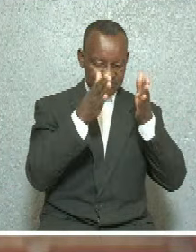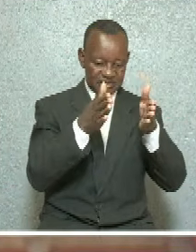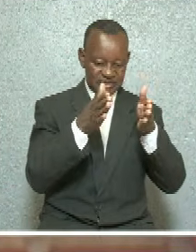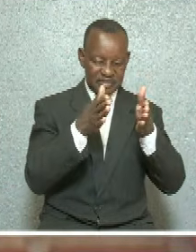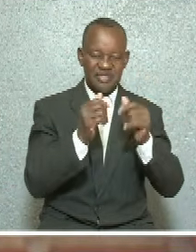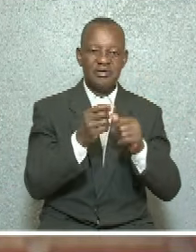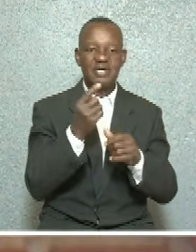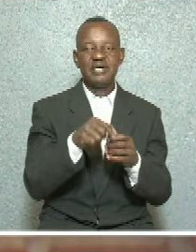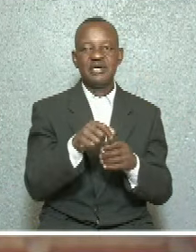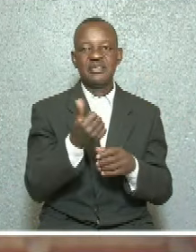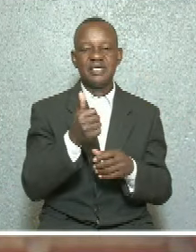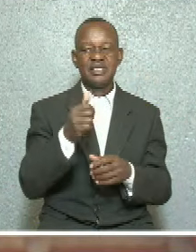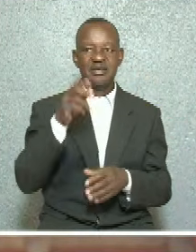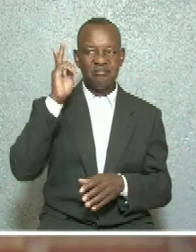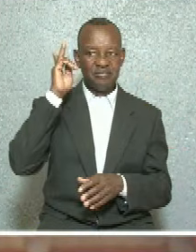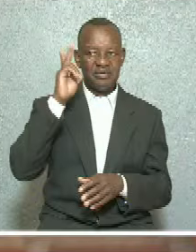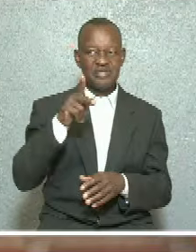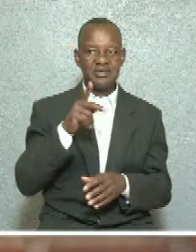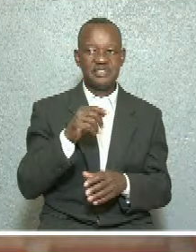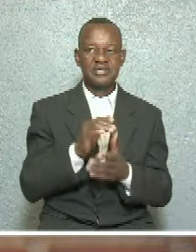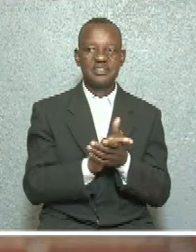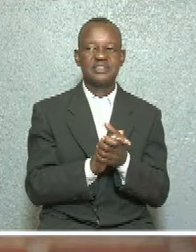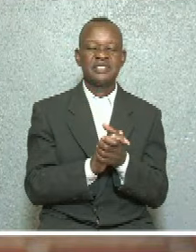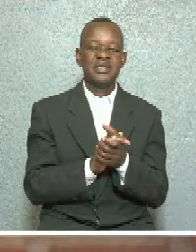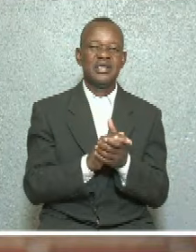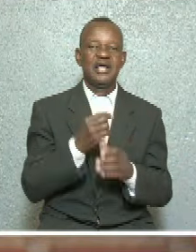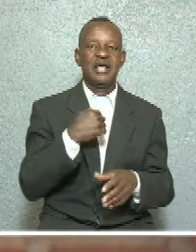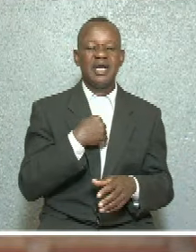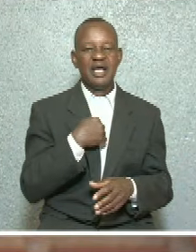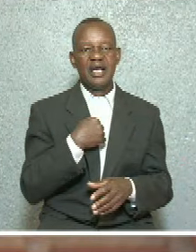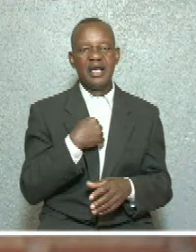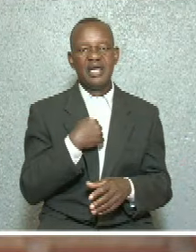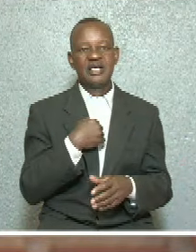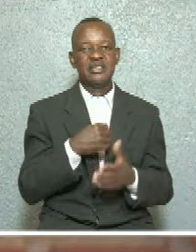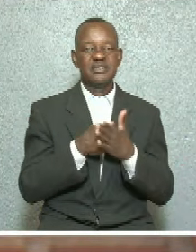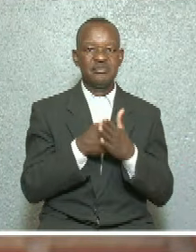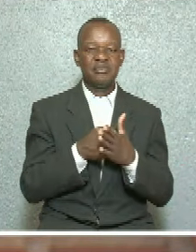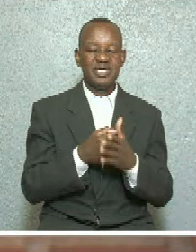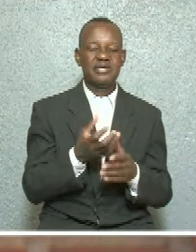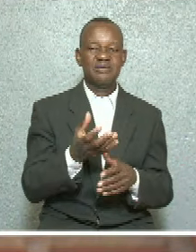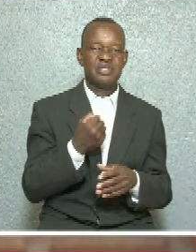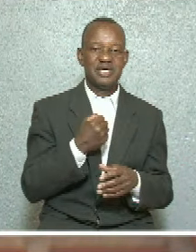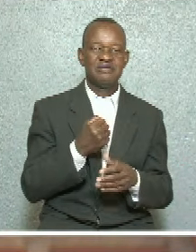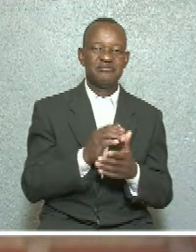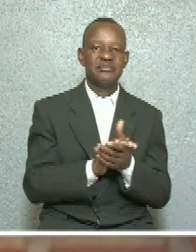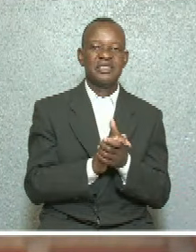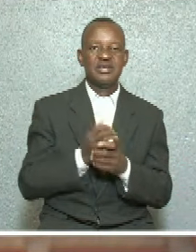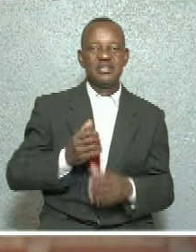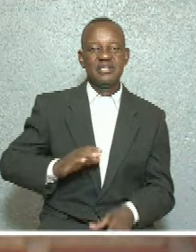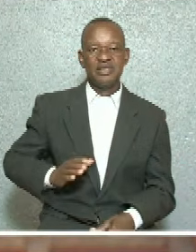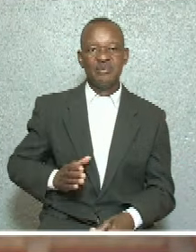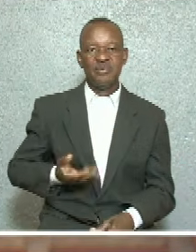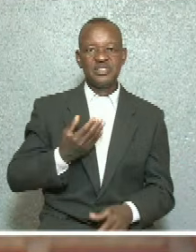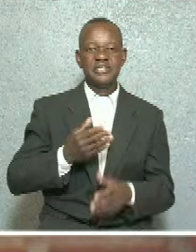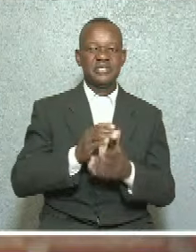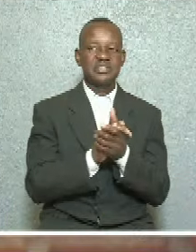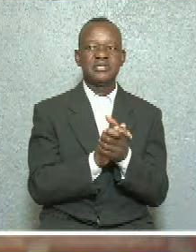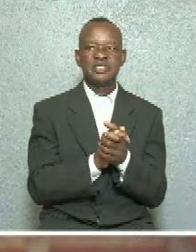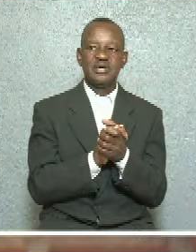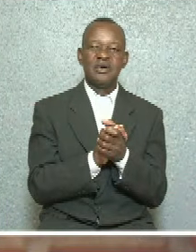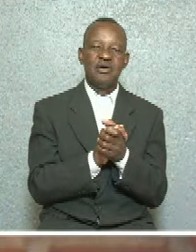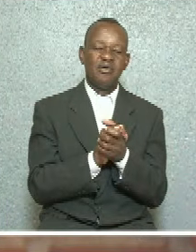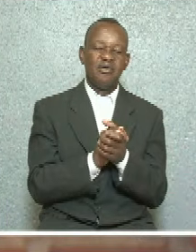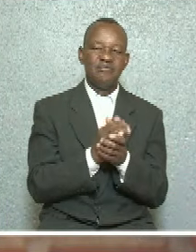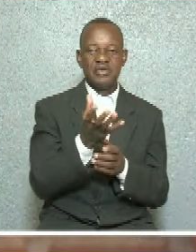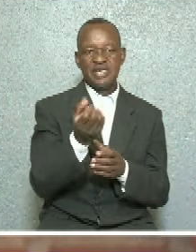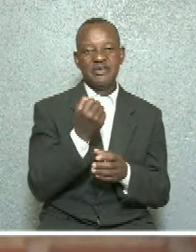took, being able to have a teachable spirit, respect, have confidence. But also, I think